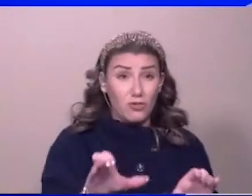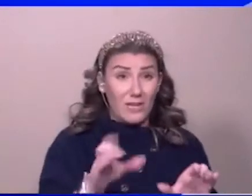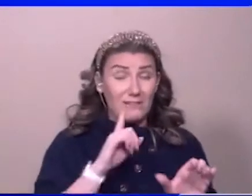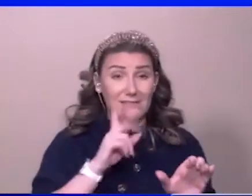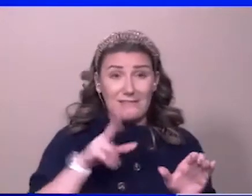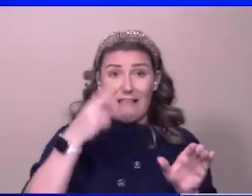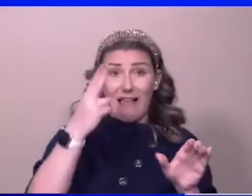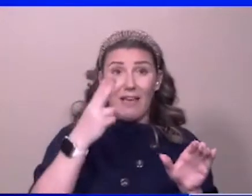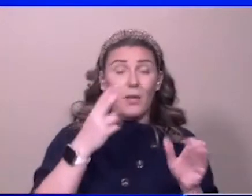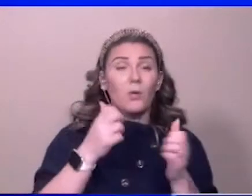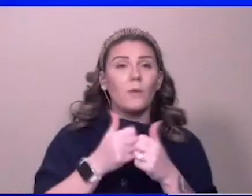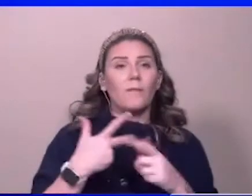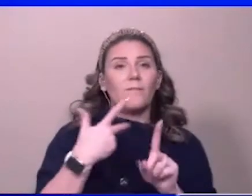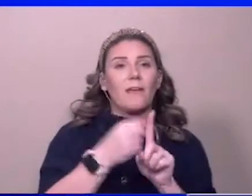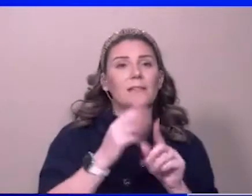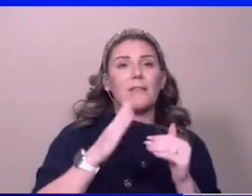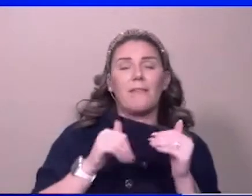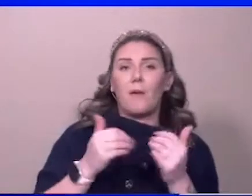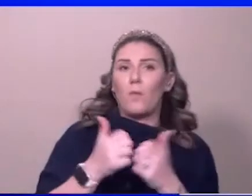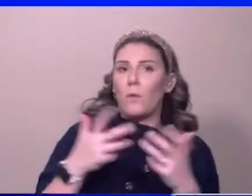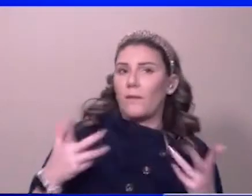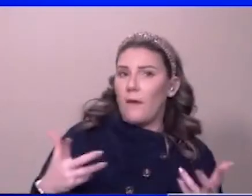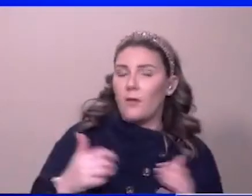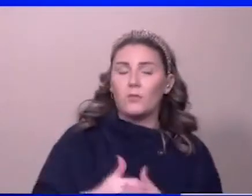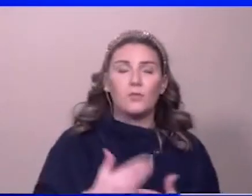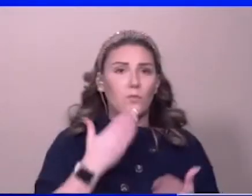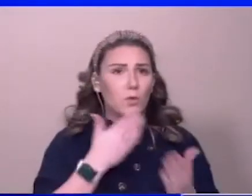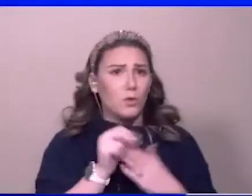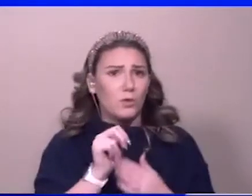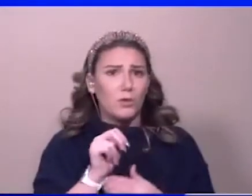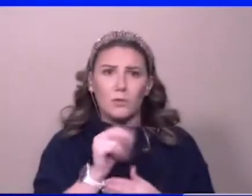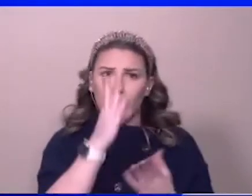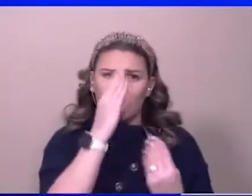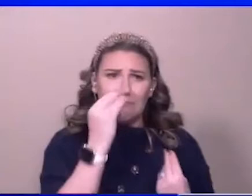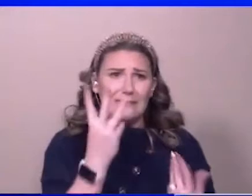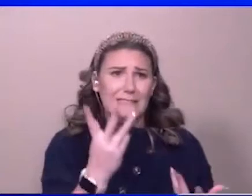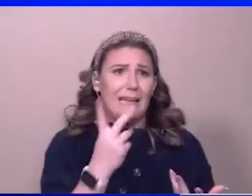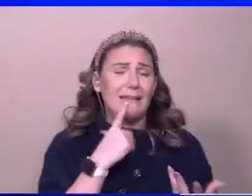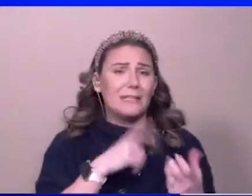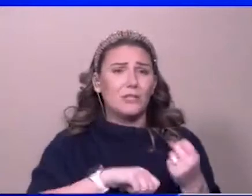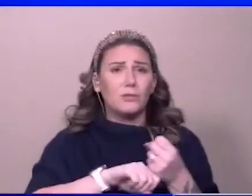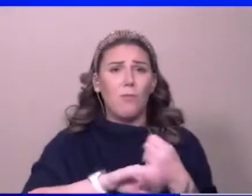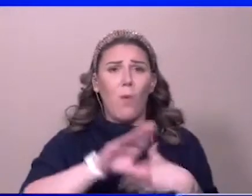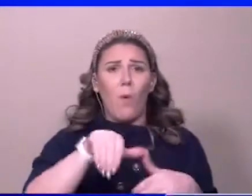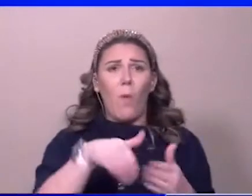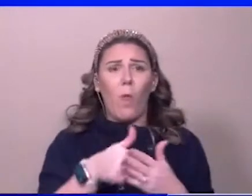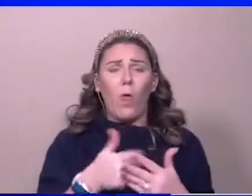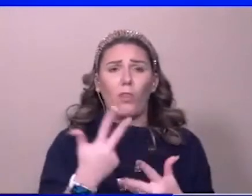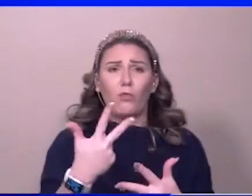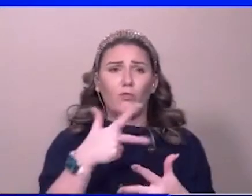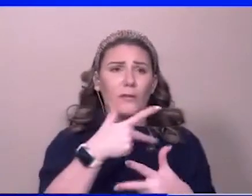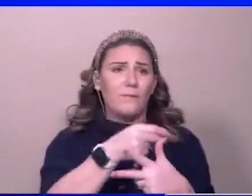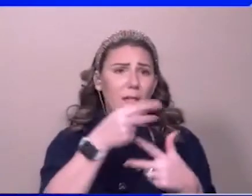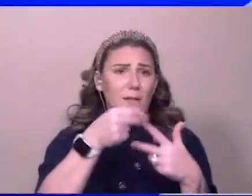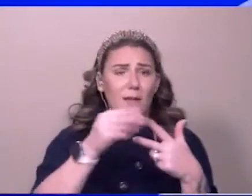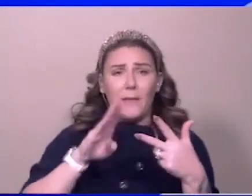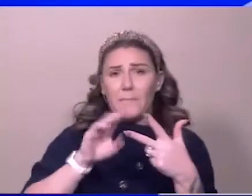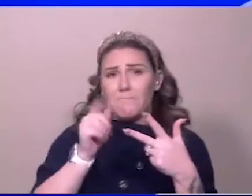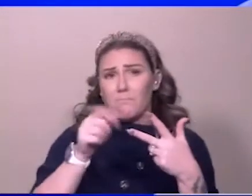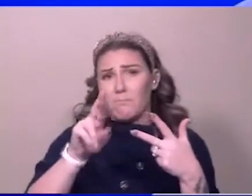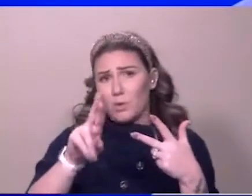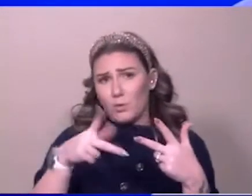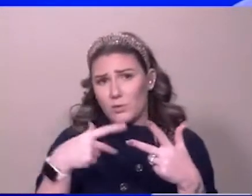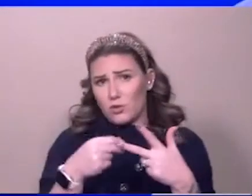with vaccination than without. So there is good data now supporting, especially those 3 doses, especially that booster, as we heard Dr. Steele talk about.